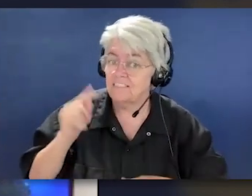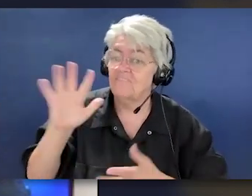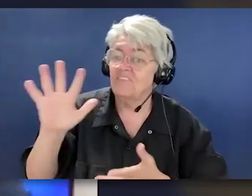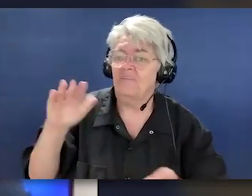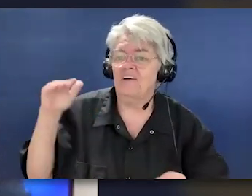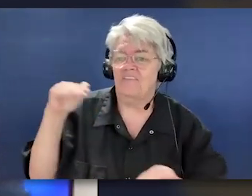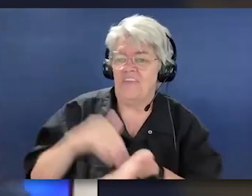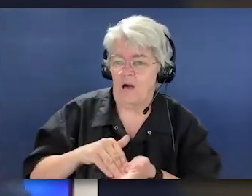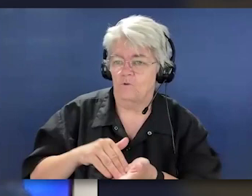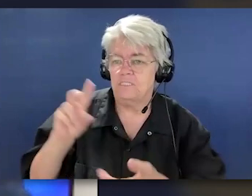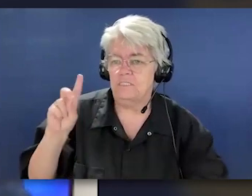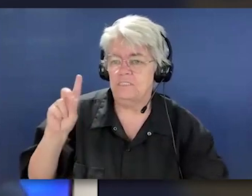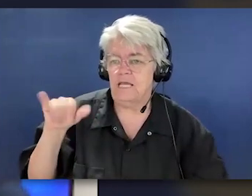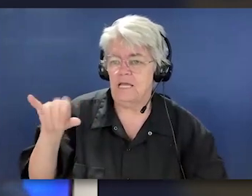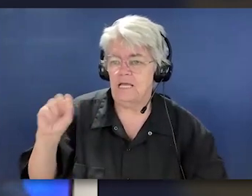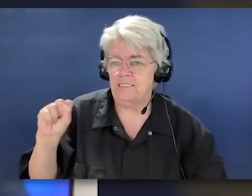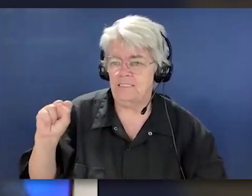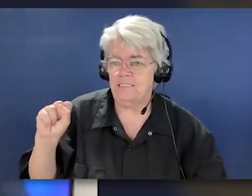5,000 days.